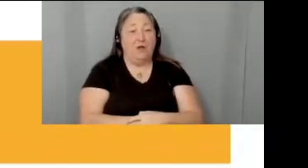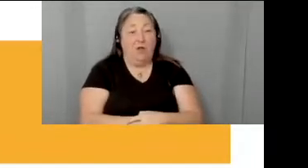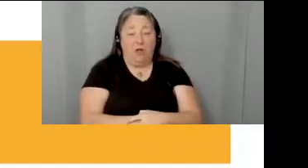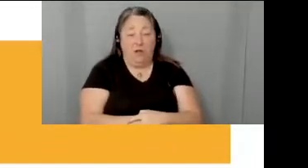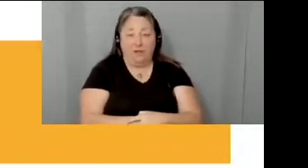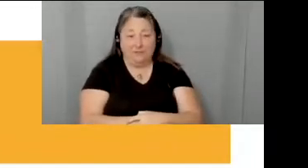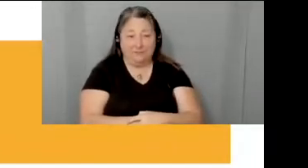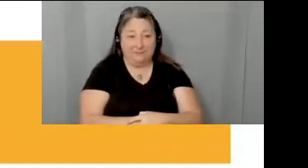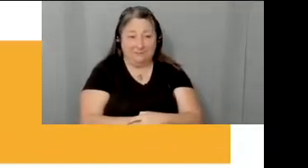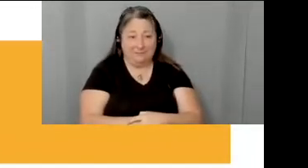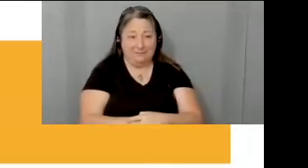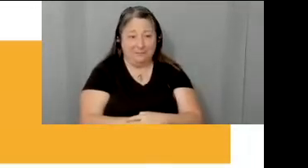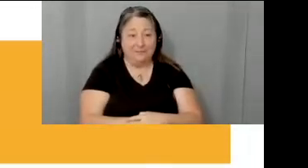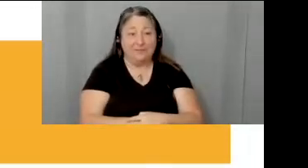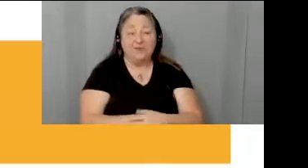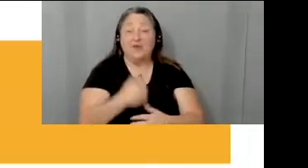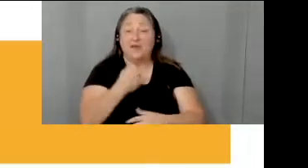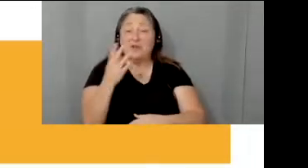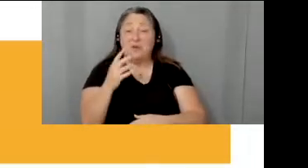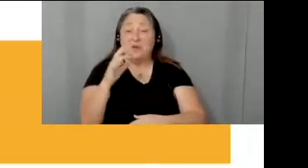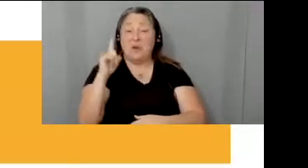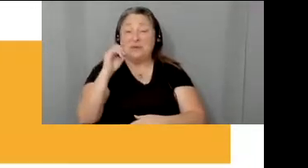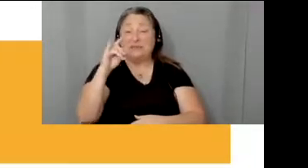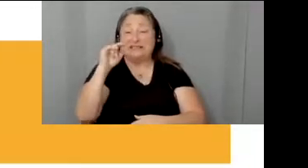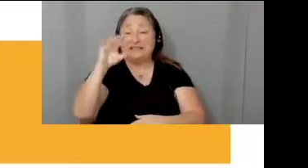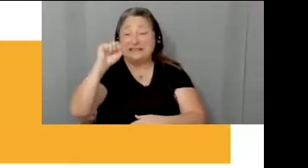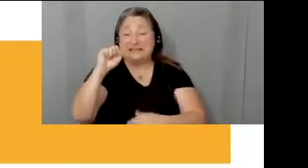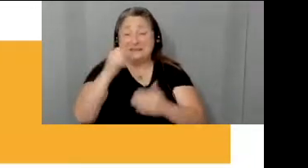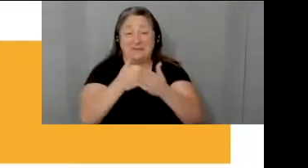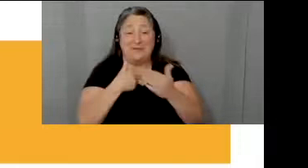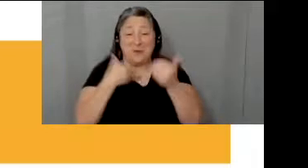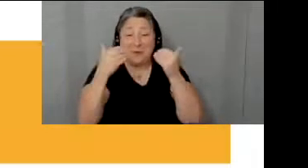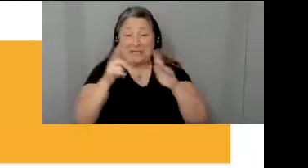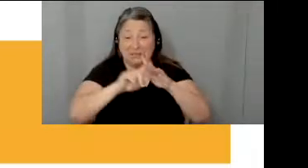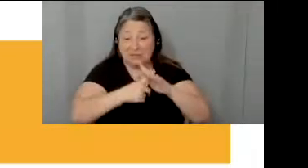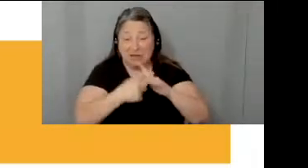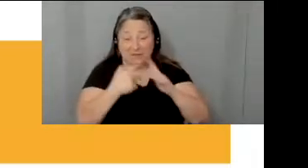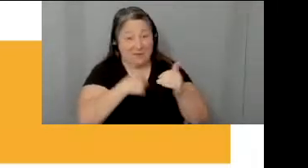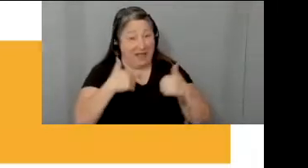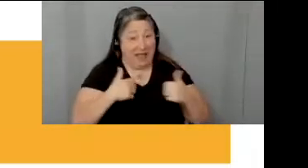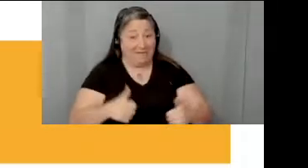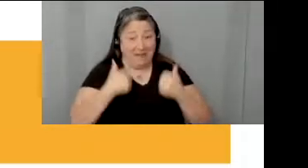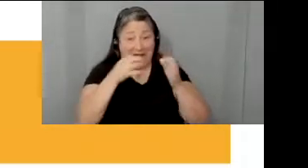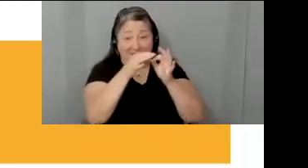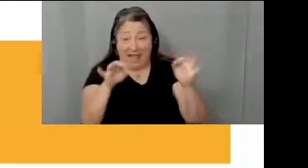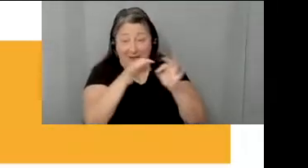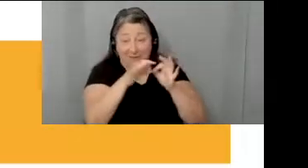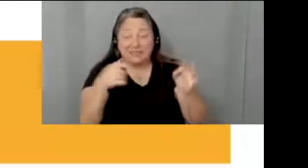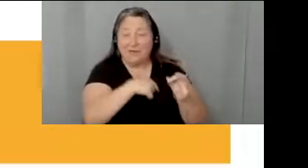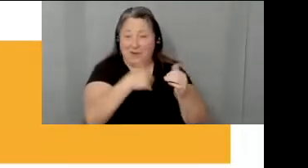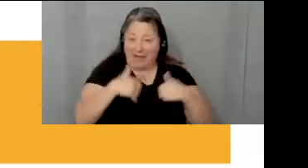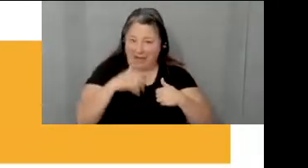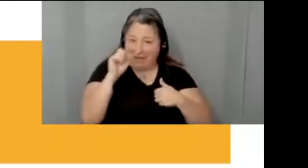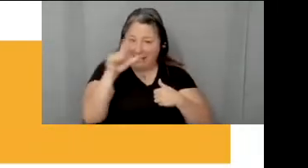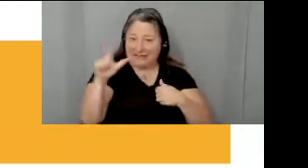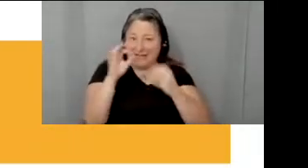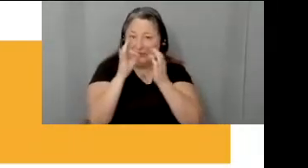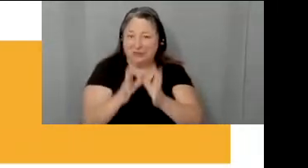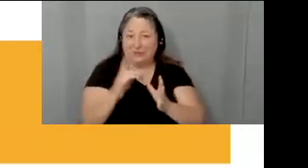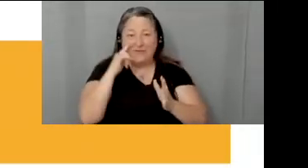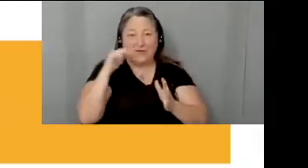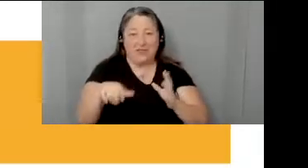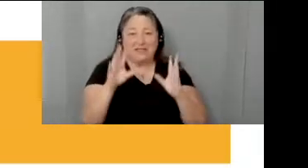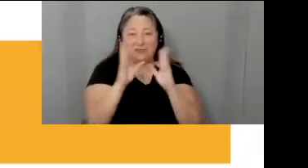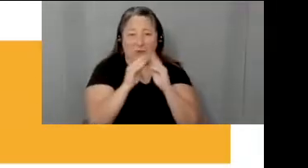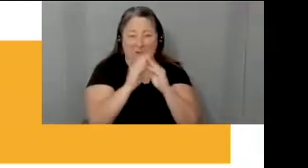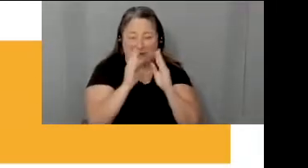A couple of logistical points before we get started. We have live captioning and an ASL interpreter for this webinar,